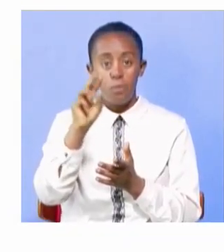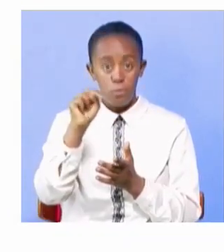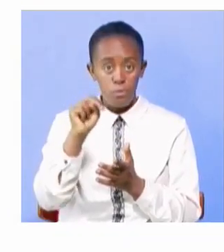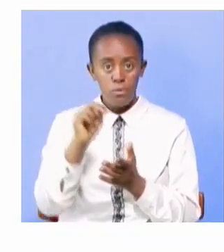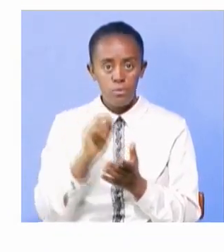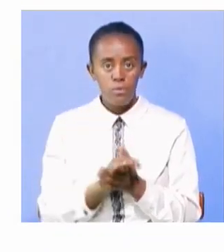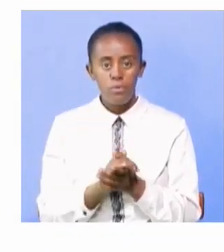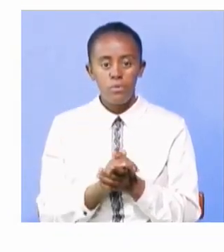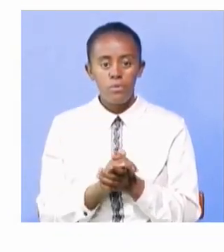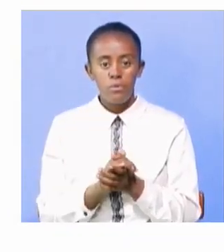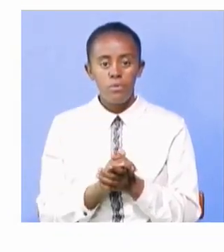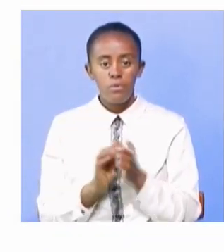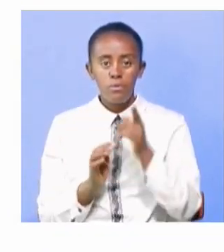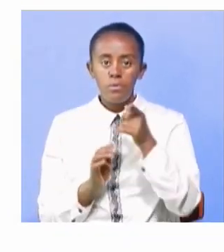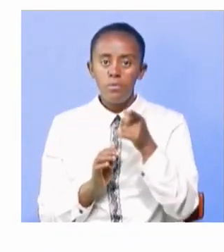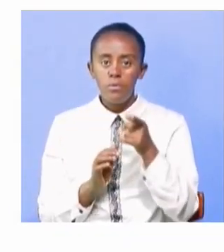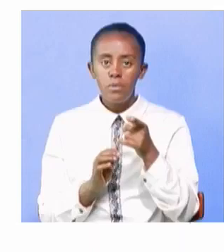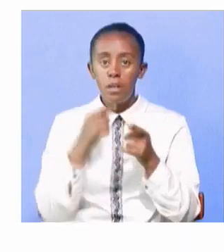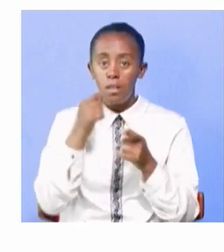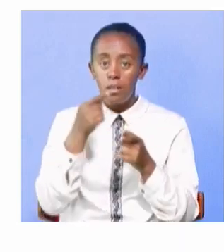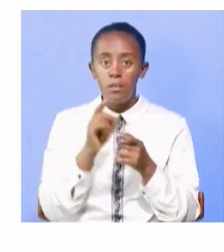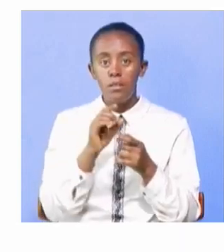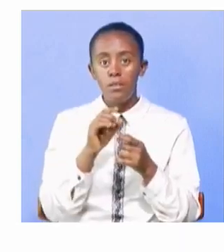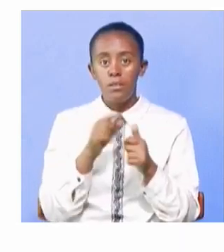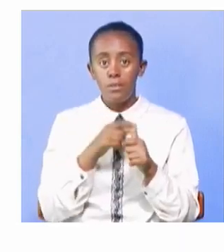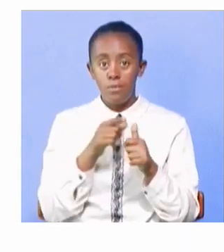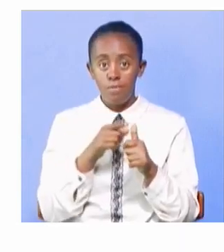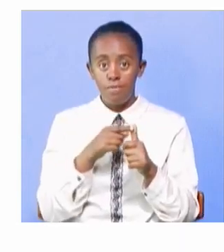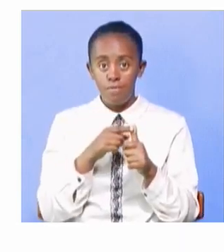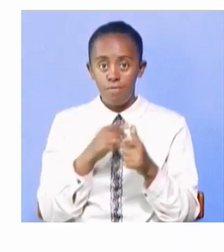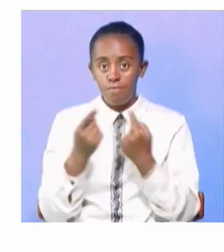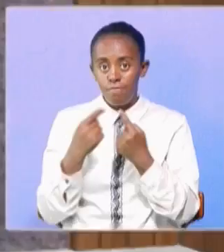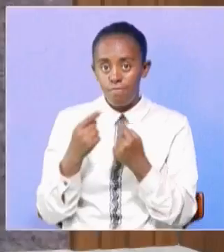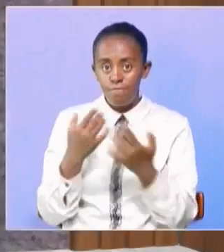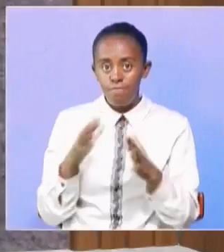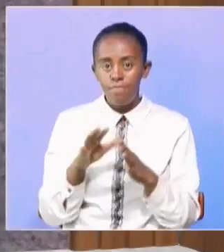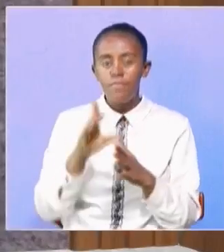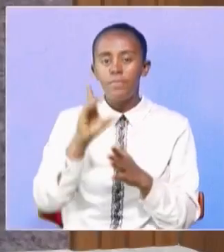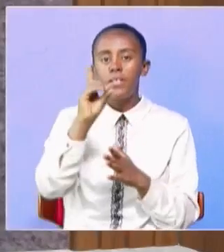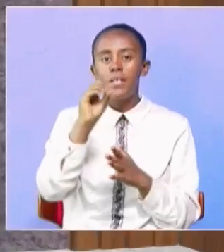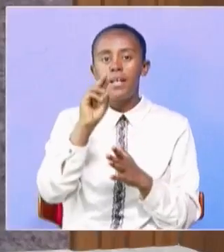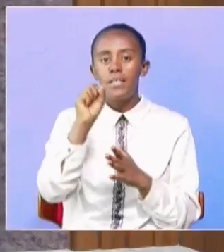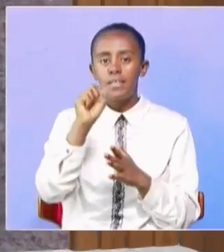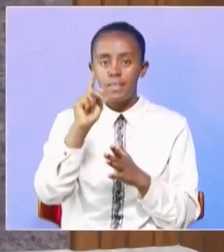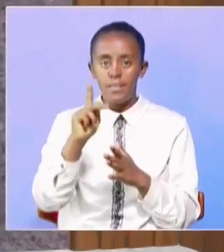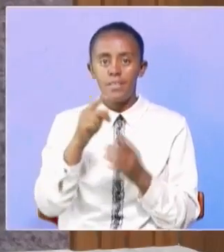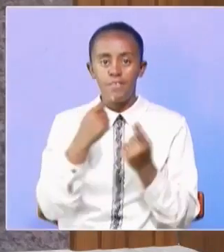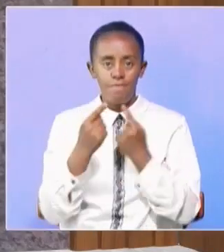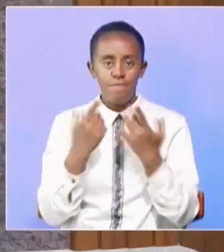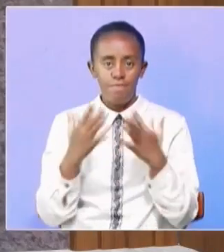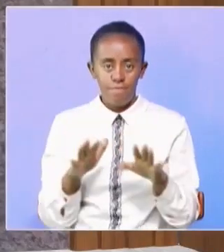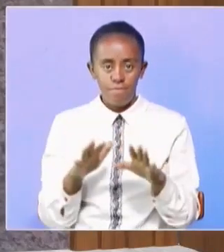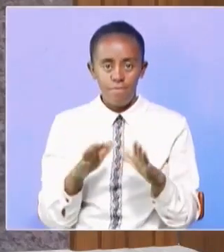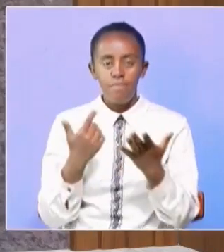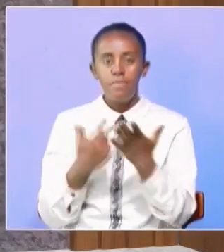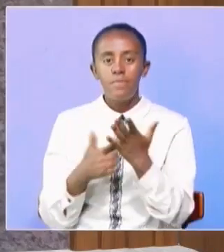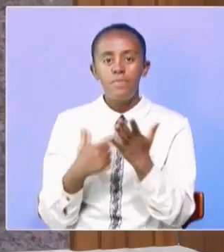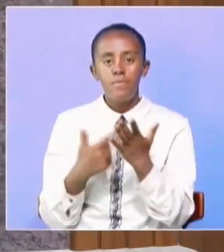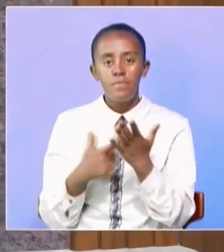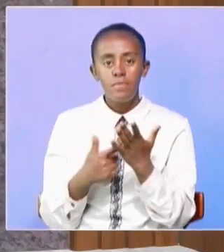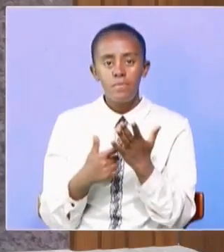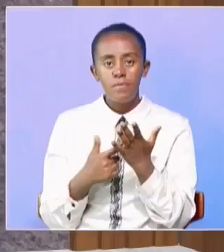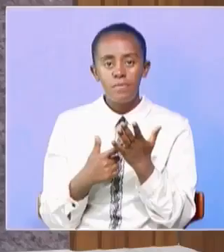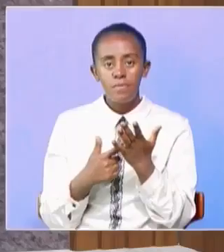If you remember earlier, we talked about the word dusk. So this is what?